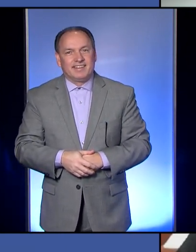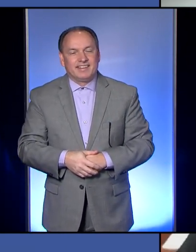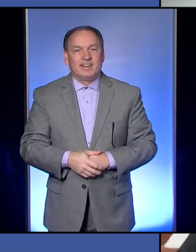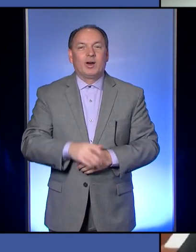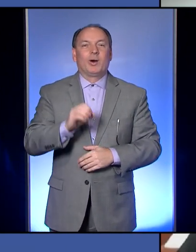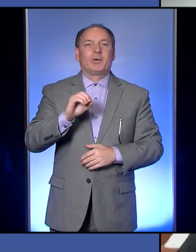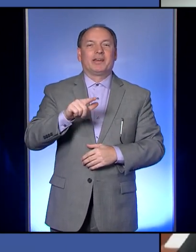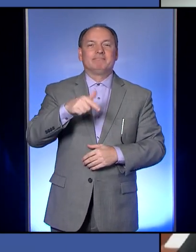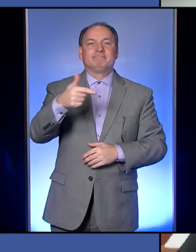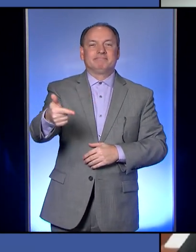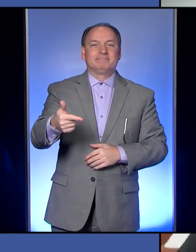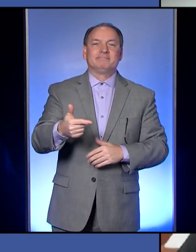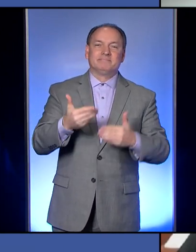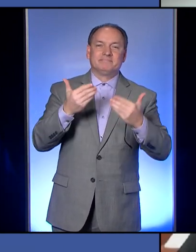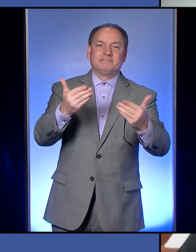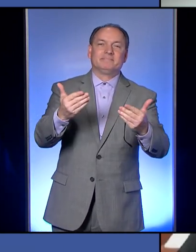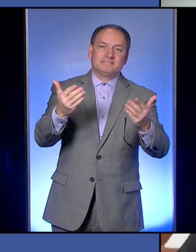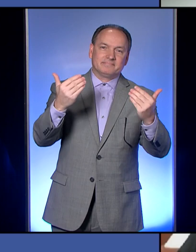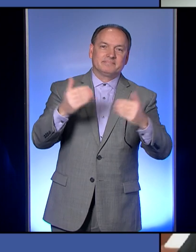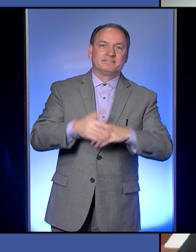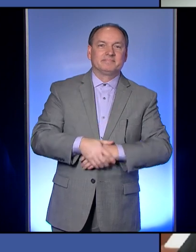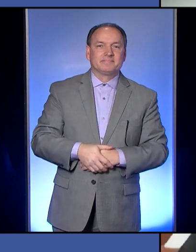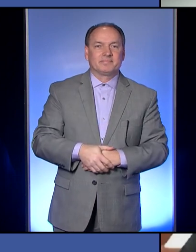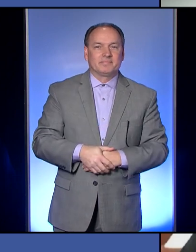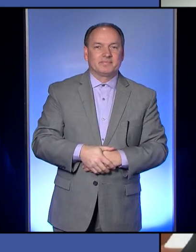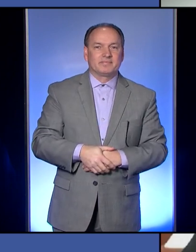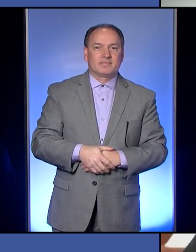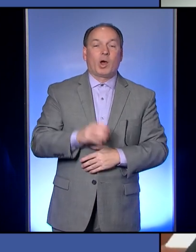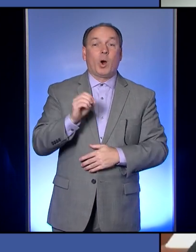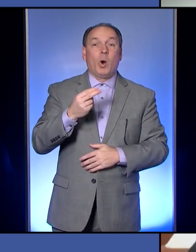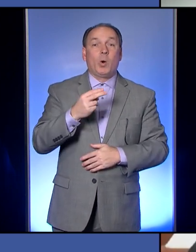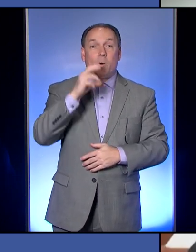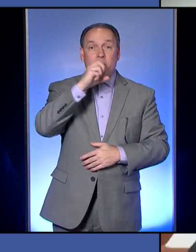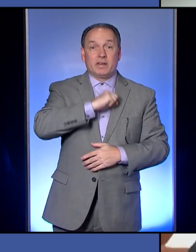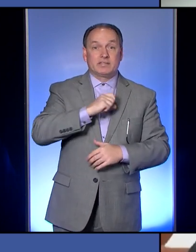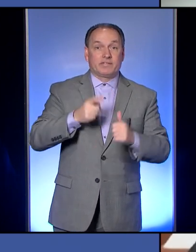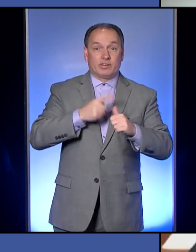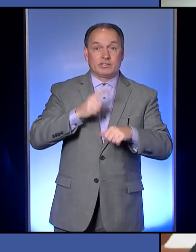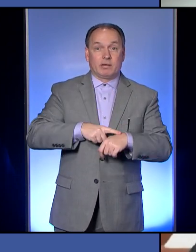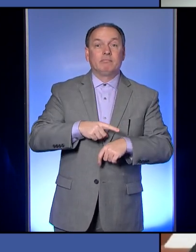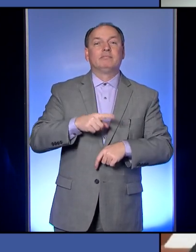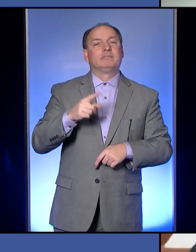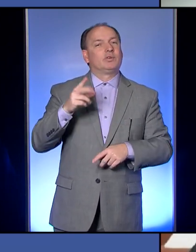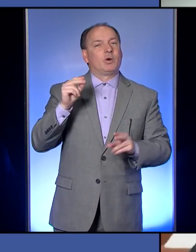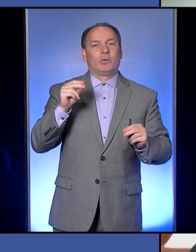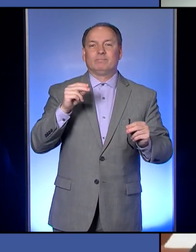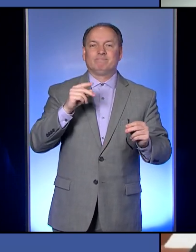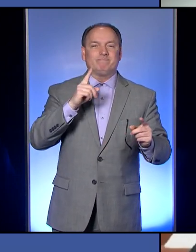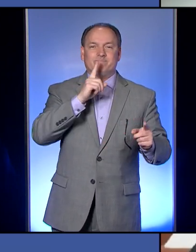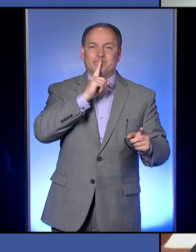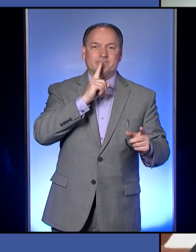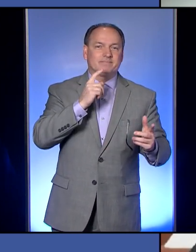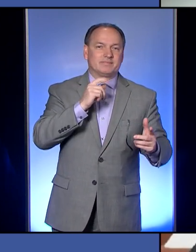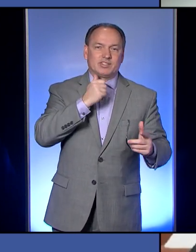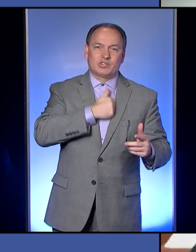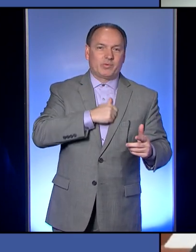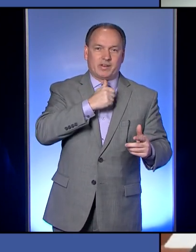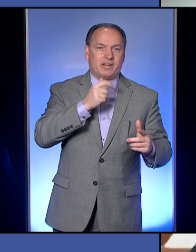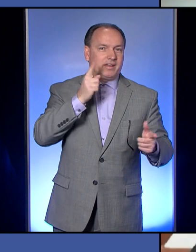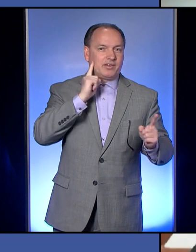Okay, Monsignor Rubino, go ahead. Oh, you didn't get it the first time. So you're on now. Thank